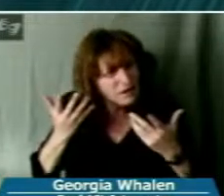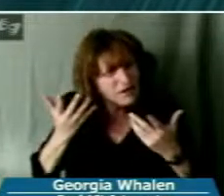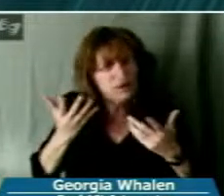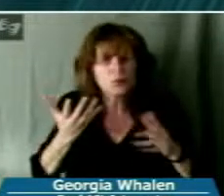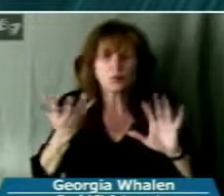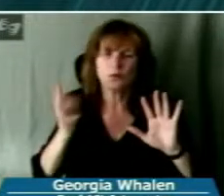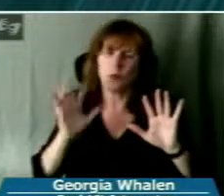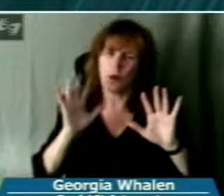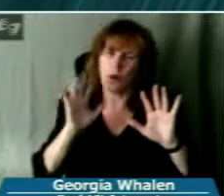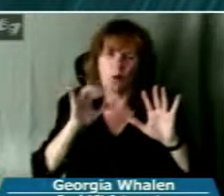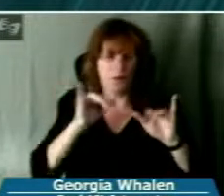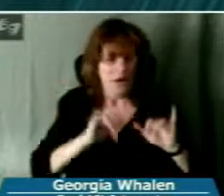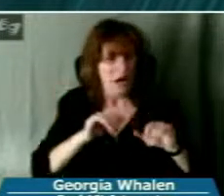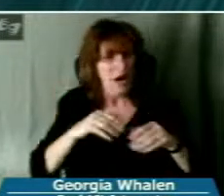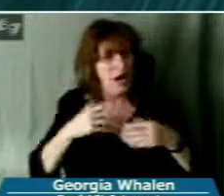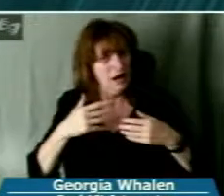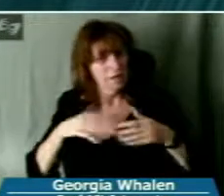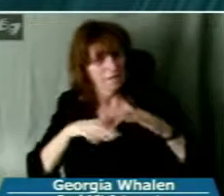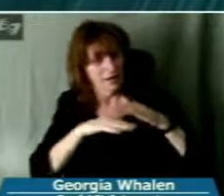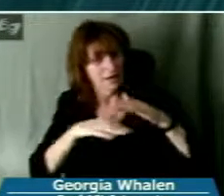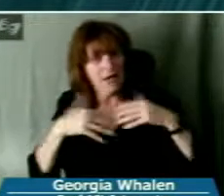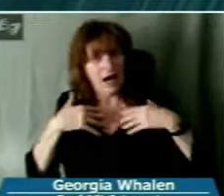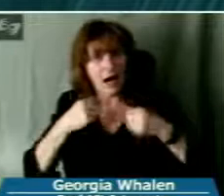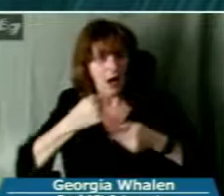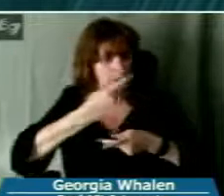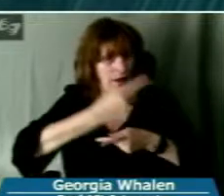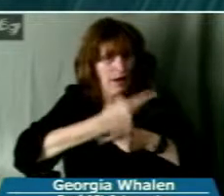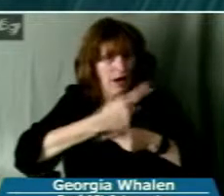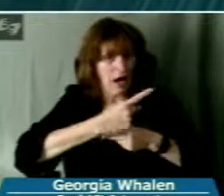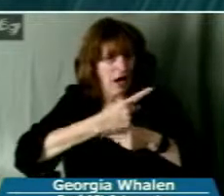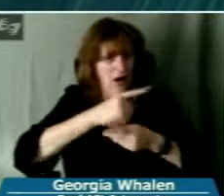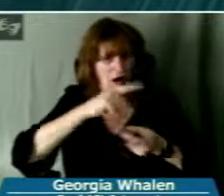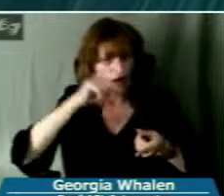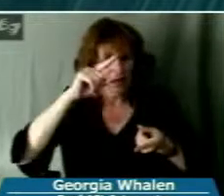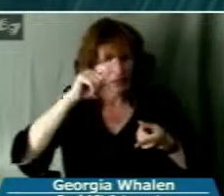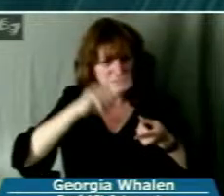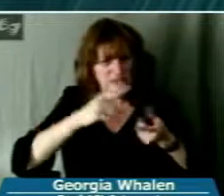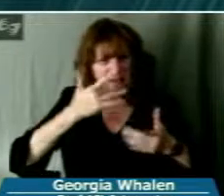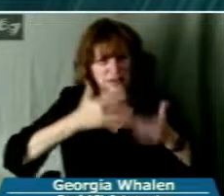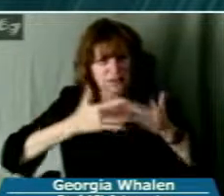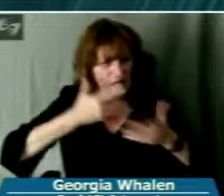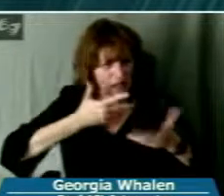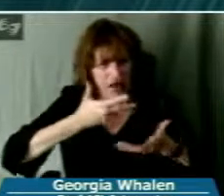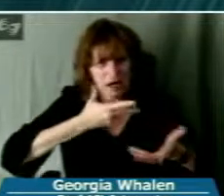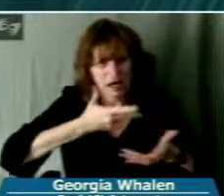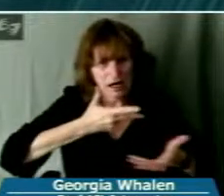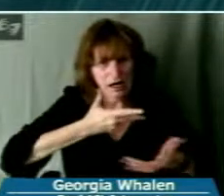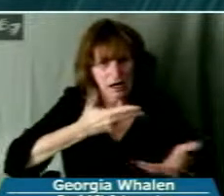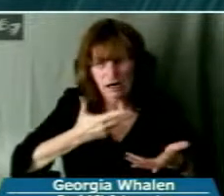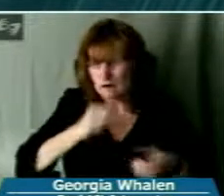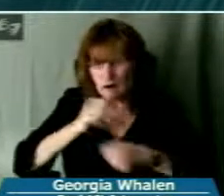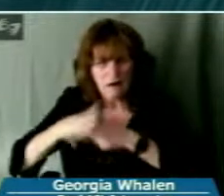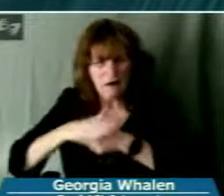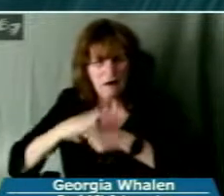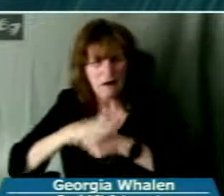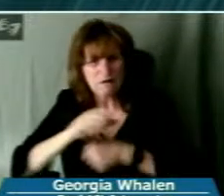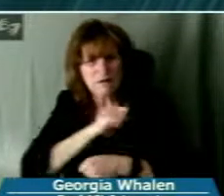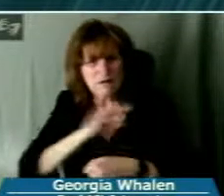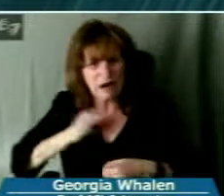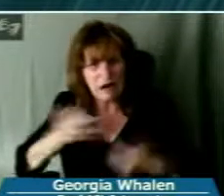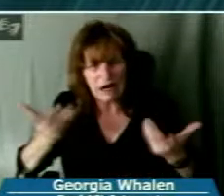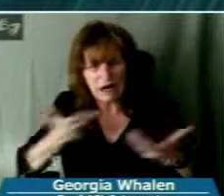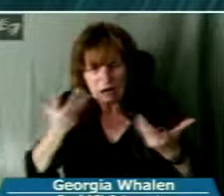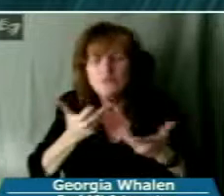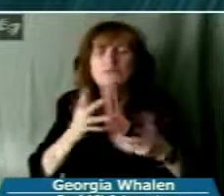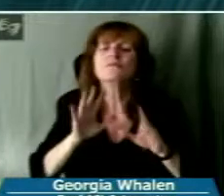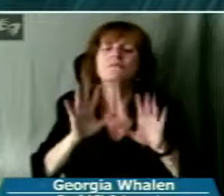in the Rosslyn that were becoming harder and harder to manage through decreasing numbers of staff. And I think it's important for the public to note